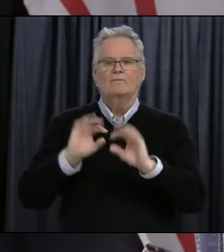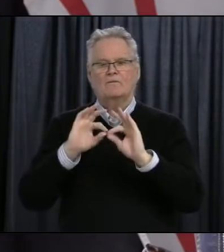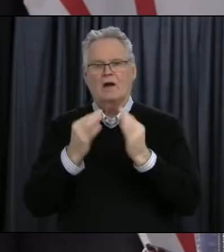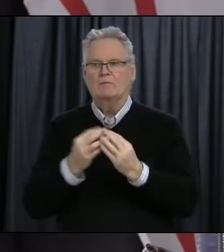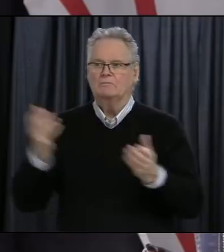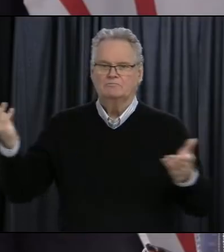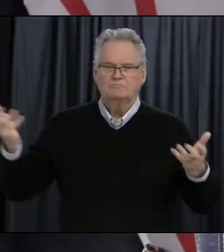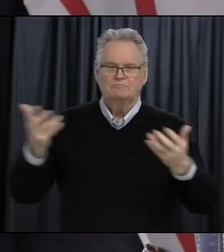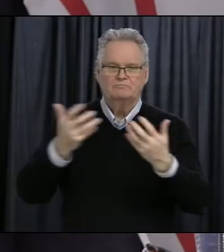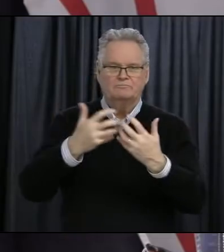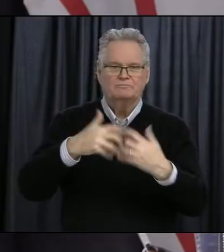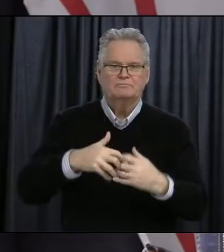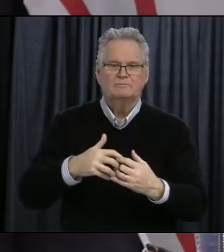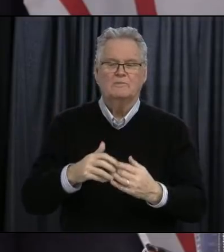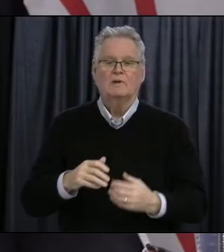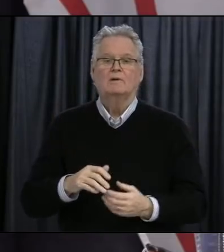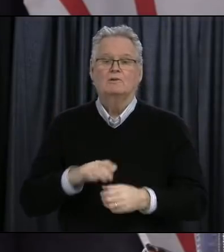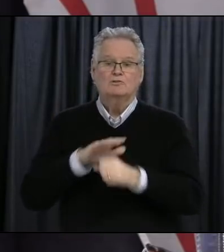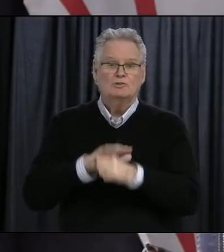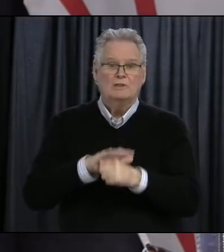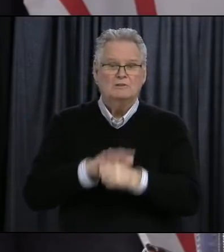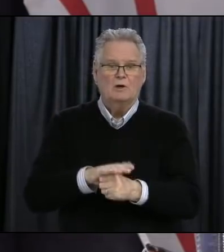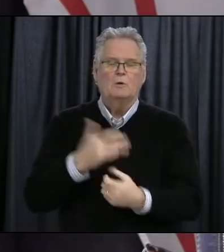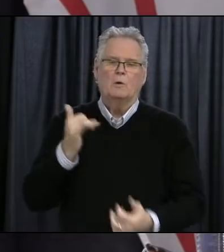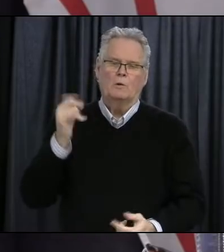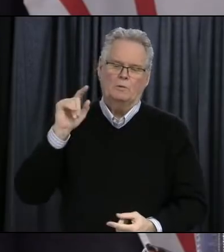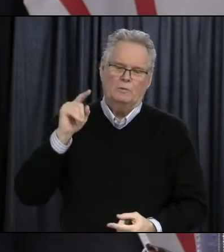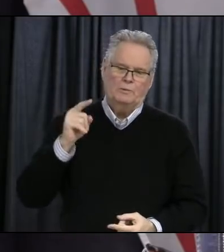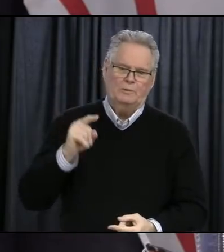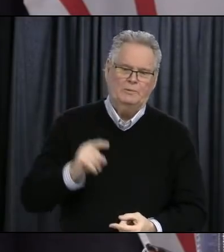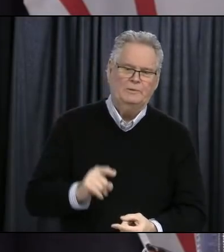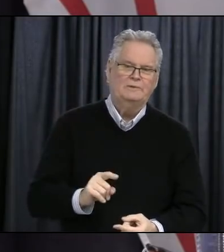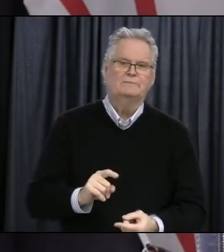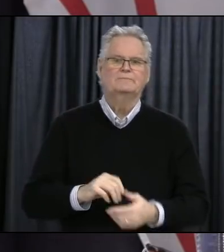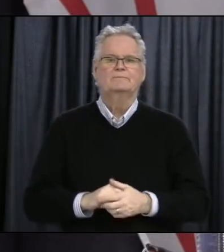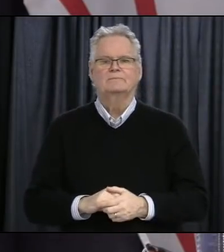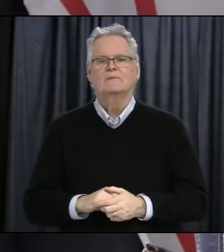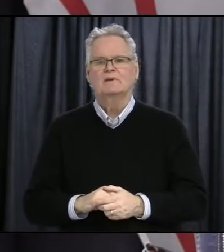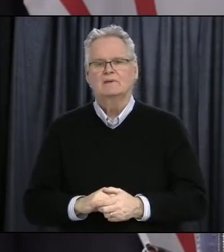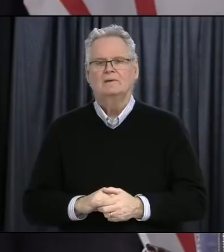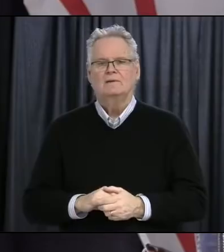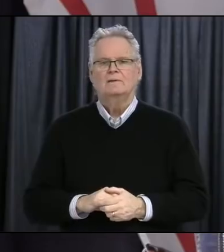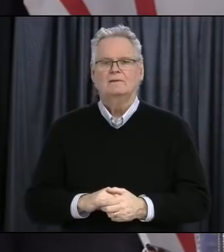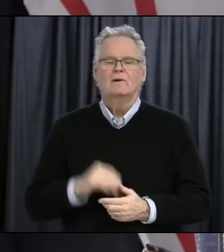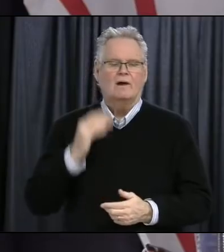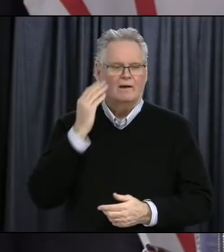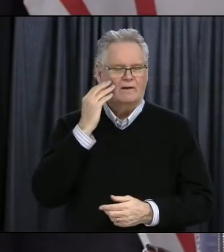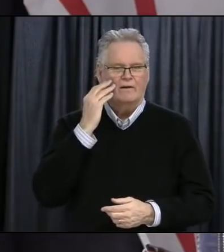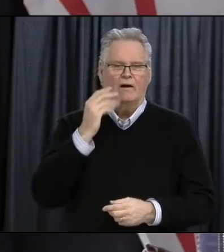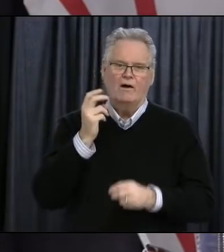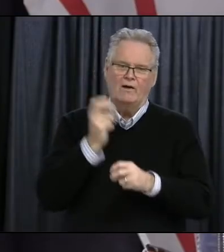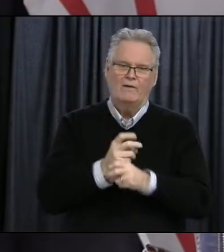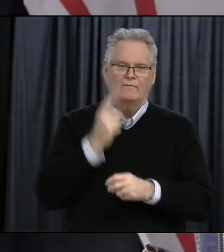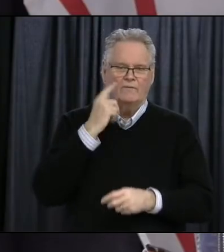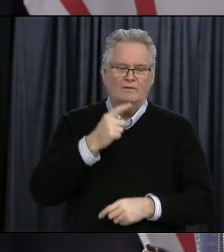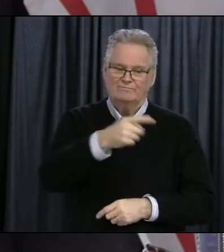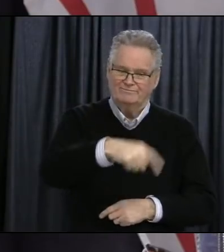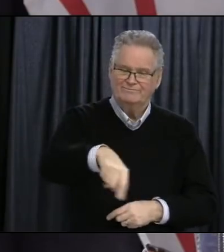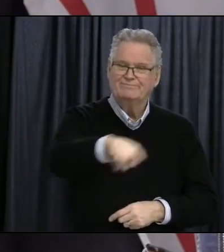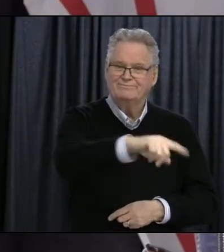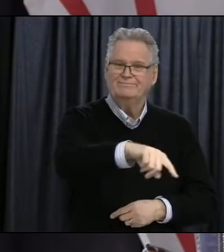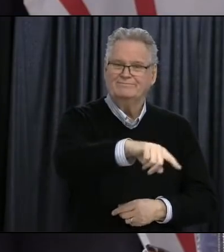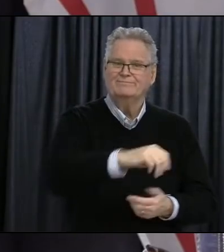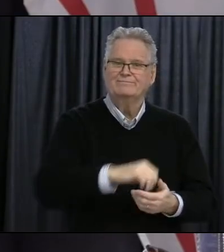of what I only can imagine is an already incredibly stressful situation. This is all positive